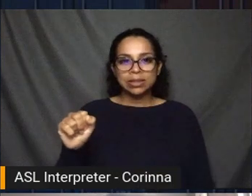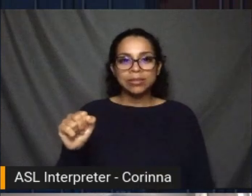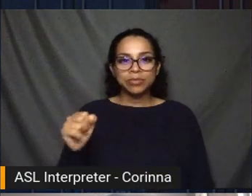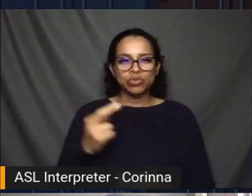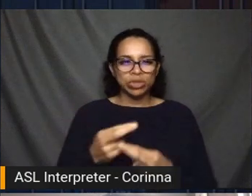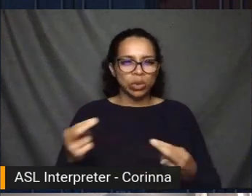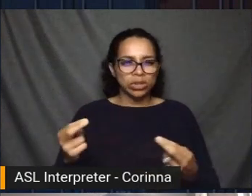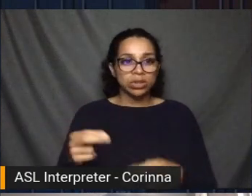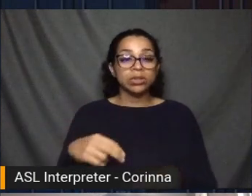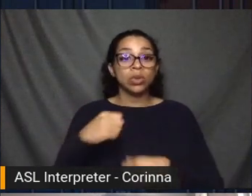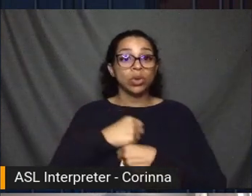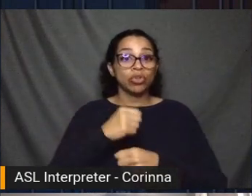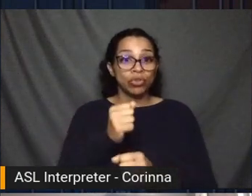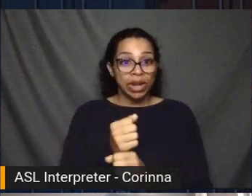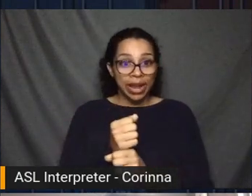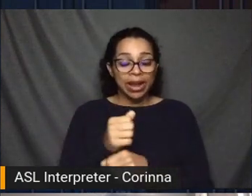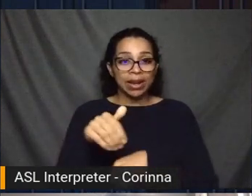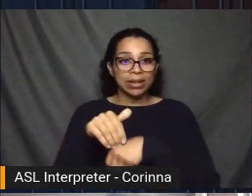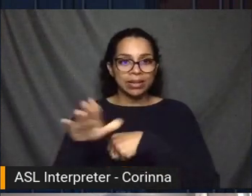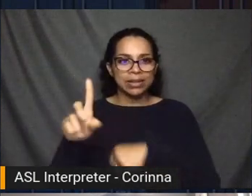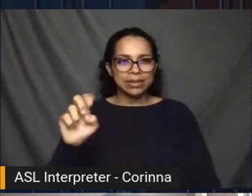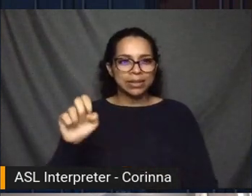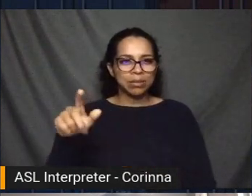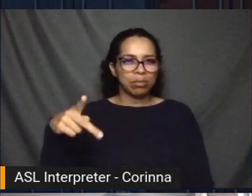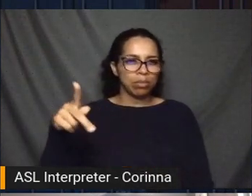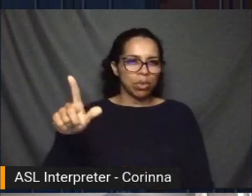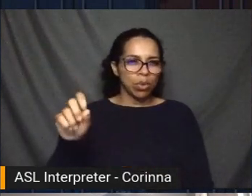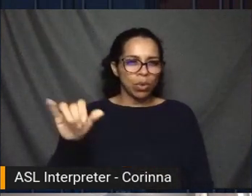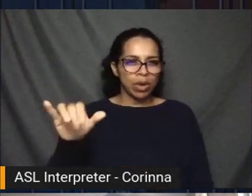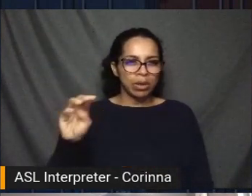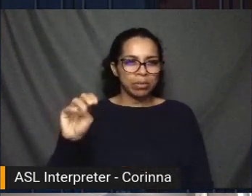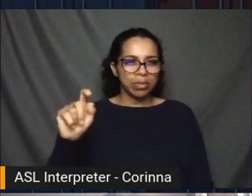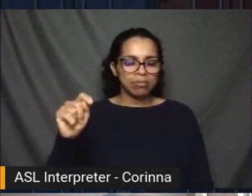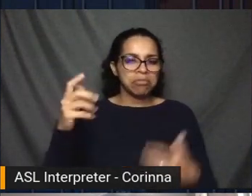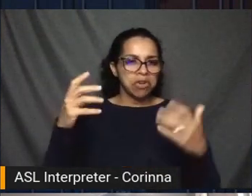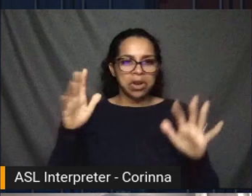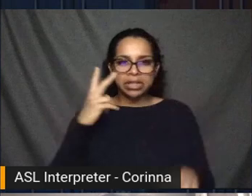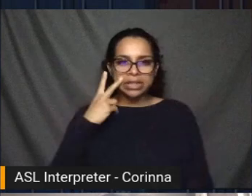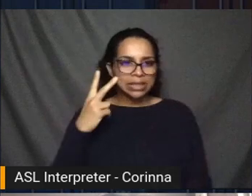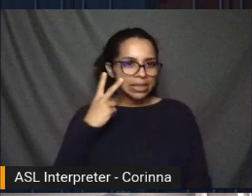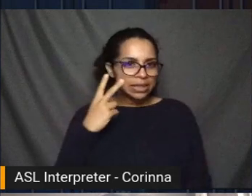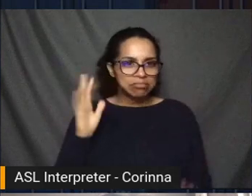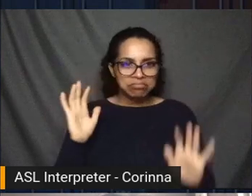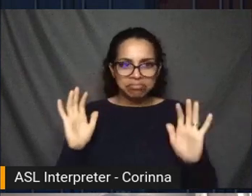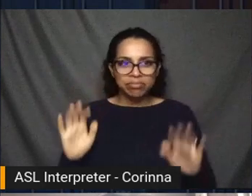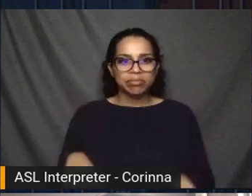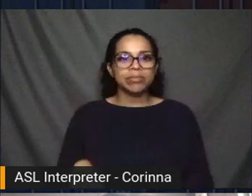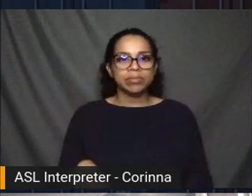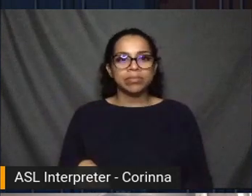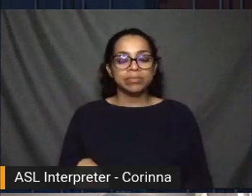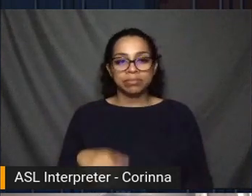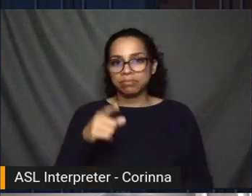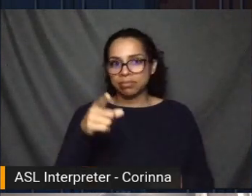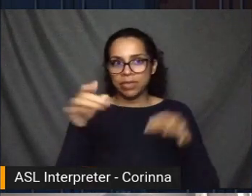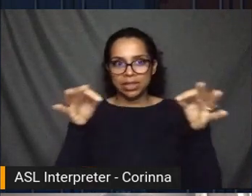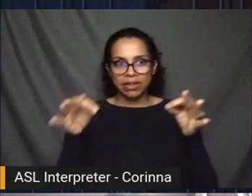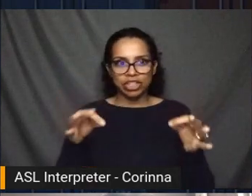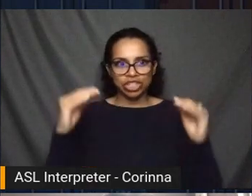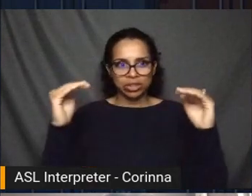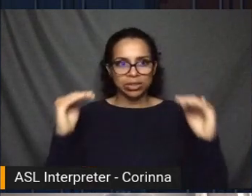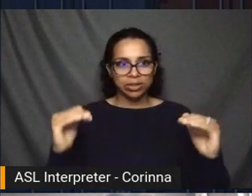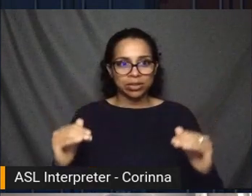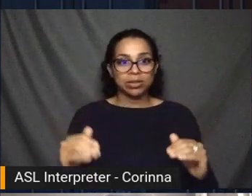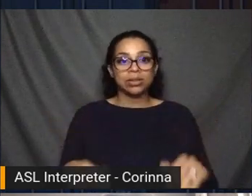create a deployment, right? And we've seen this already, all of this definitions that you need to provide. Then you create